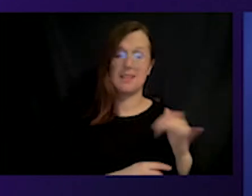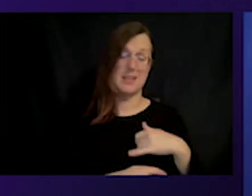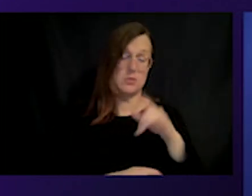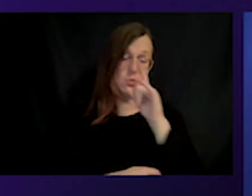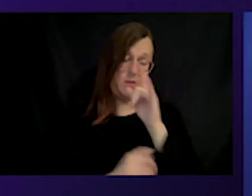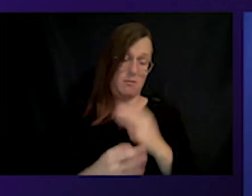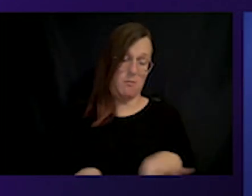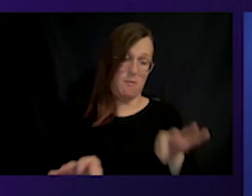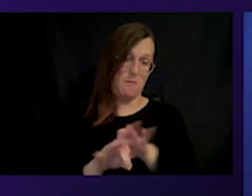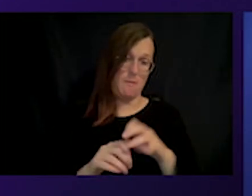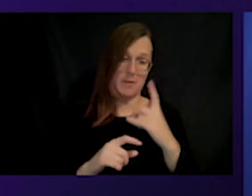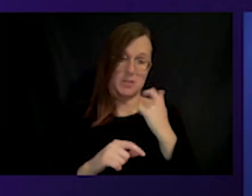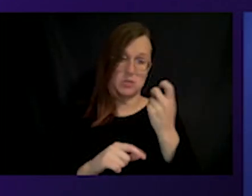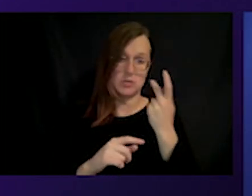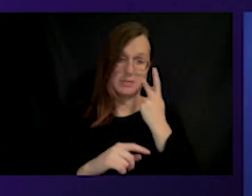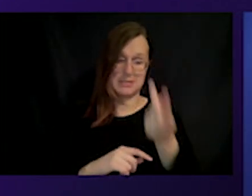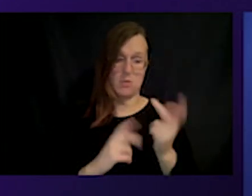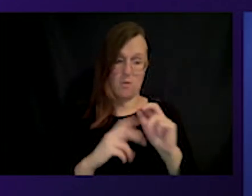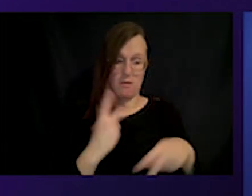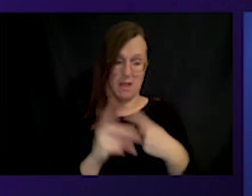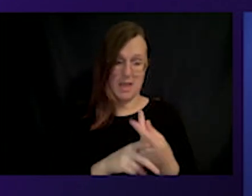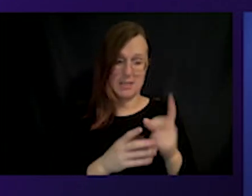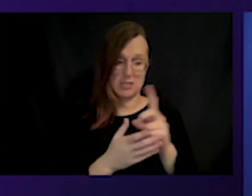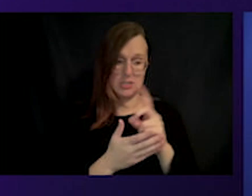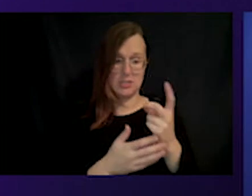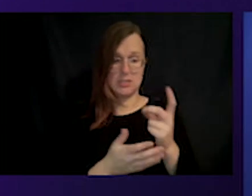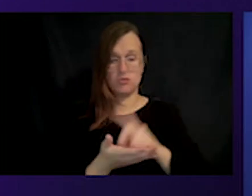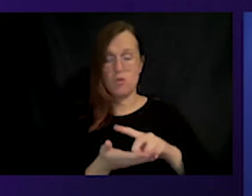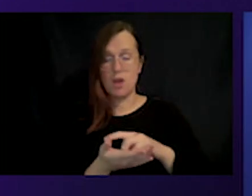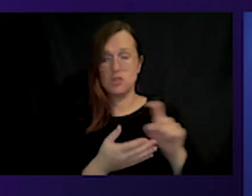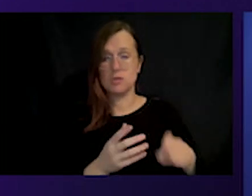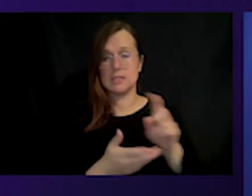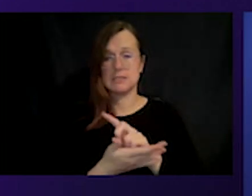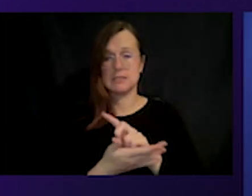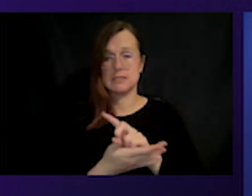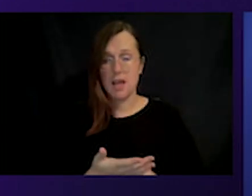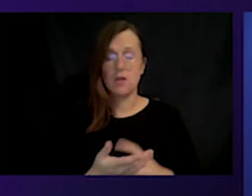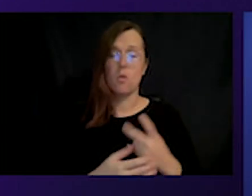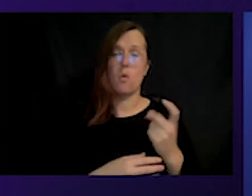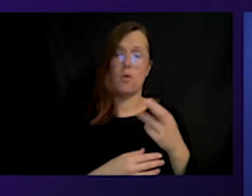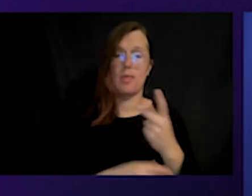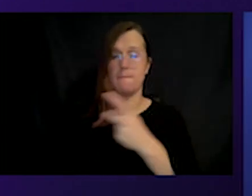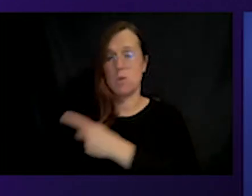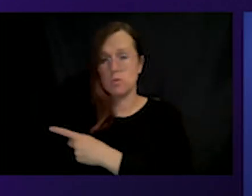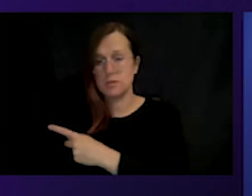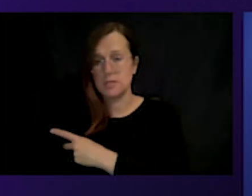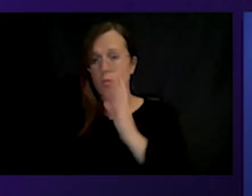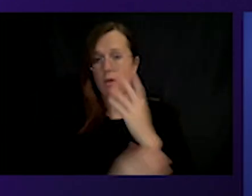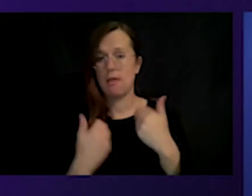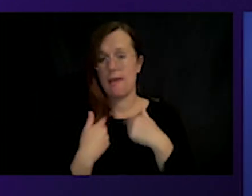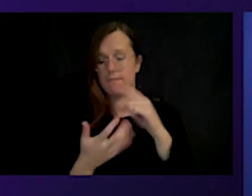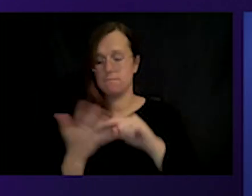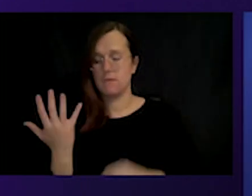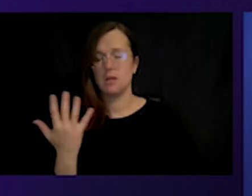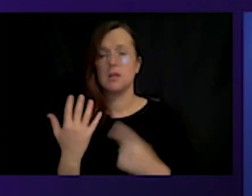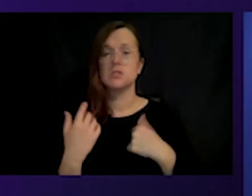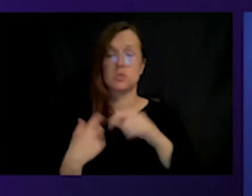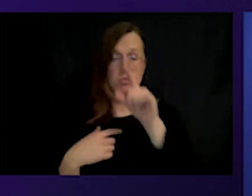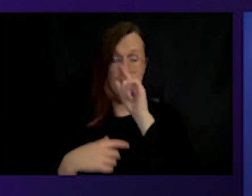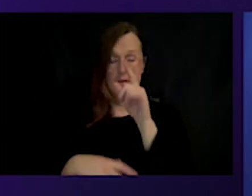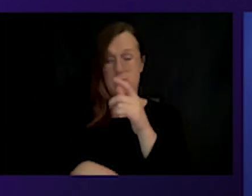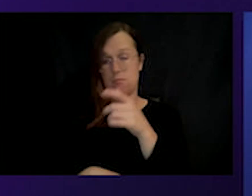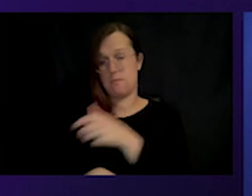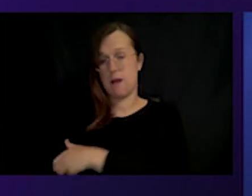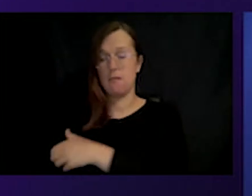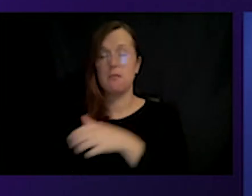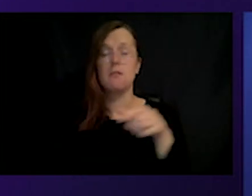drug you can design for that, what type of function of the protein will tell, right? So it's very powerful algorithm. And again, traditionally,